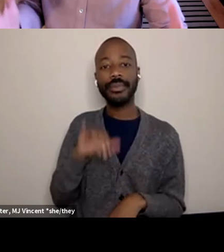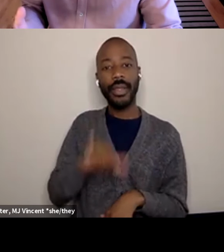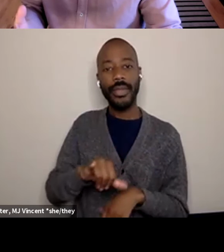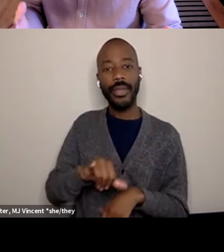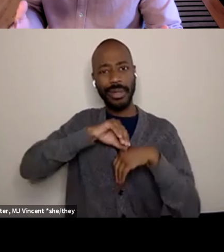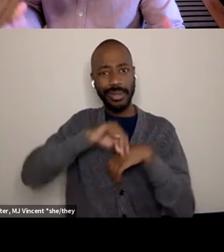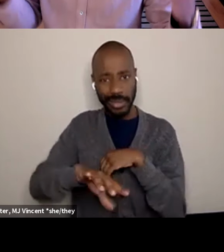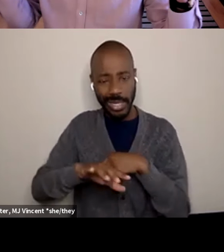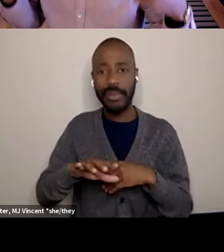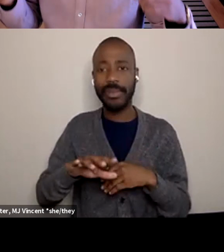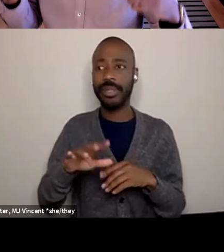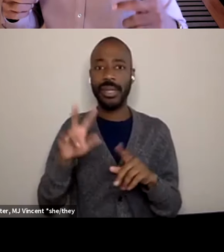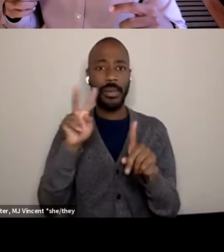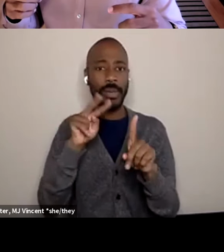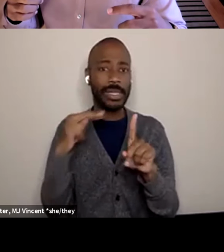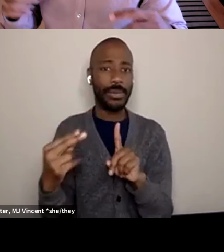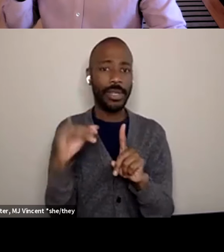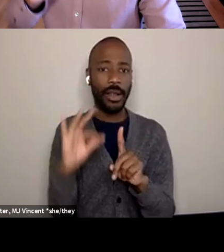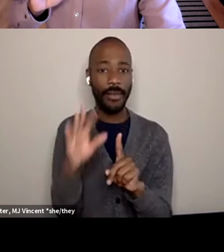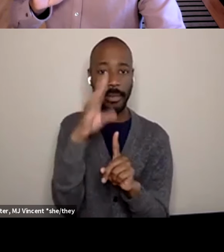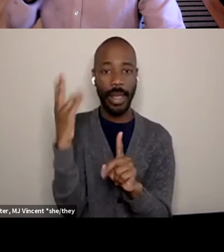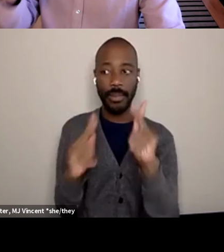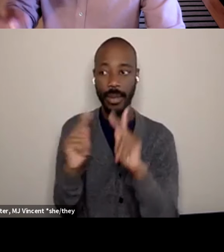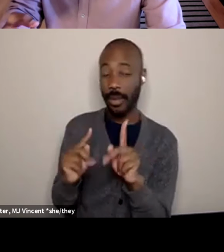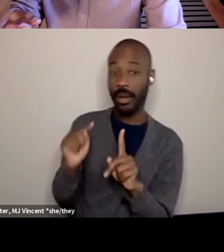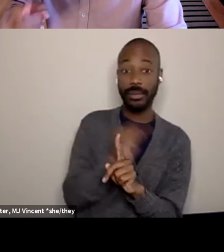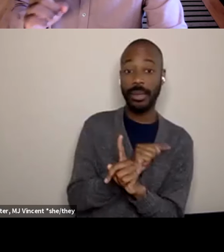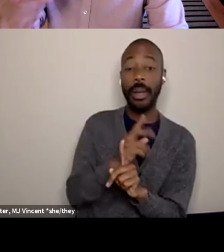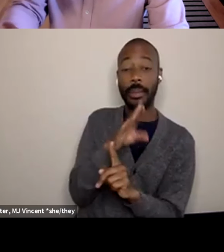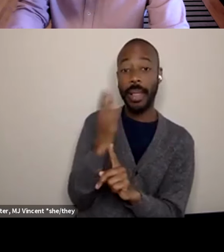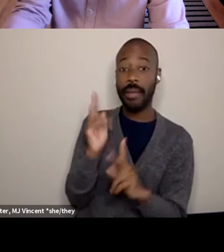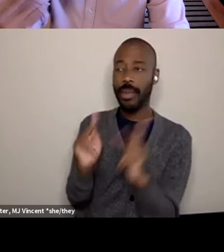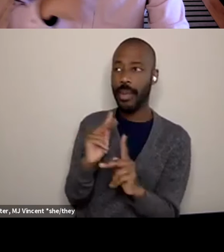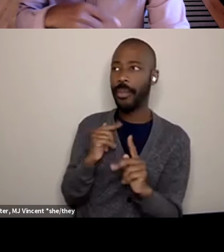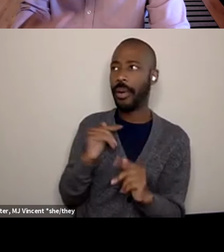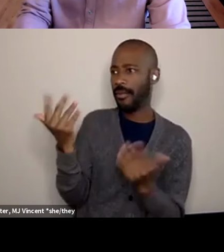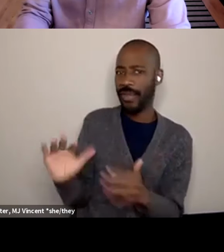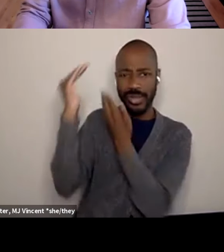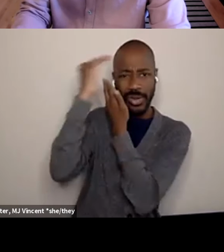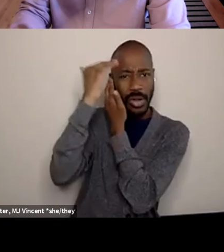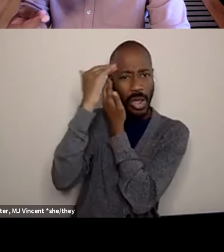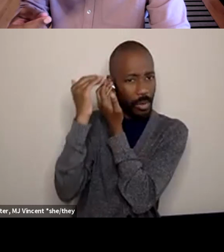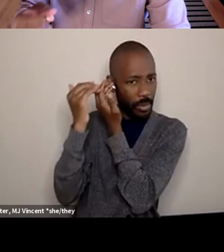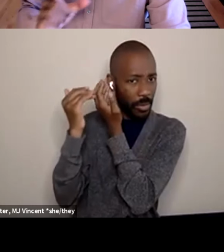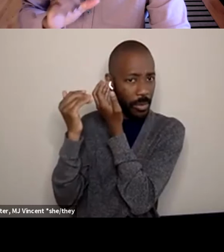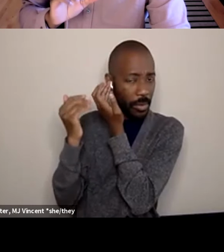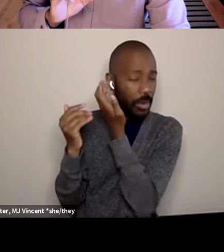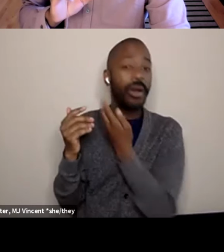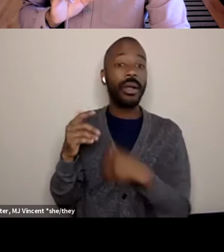know, Black people are both aware of that, but also looking at a world that is seeing them in that way, right? And